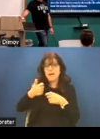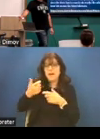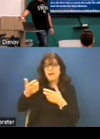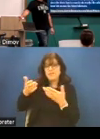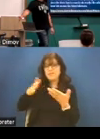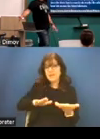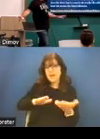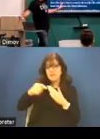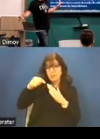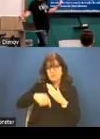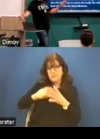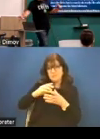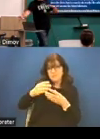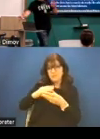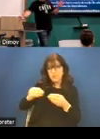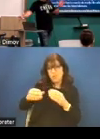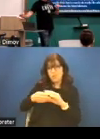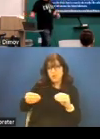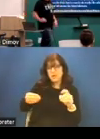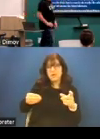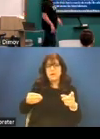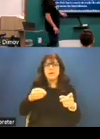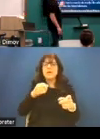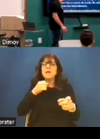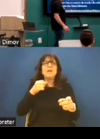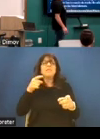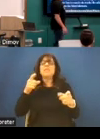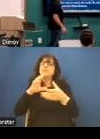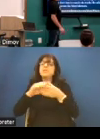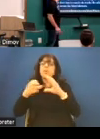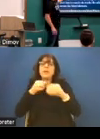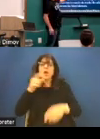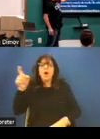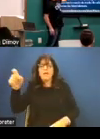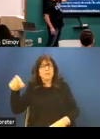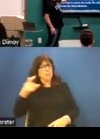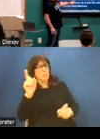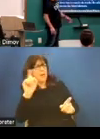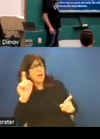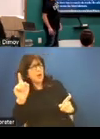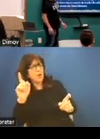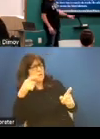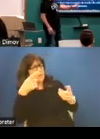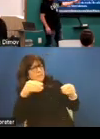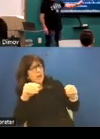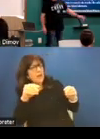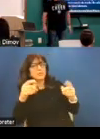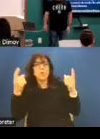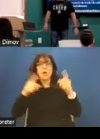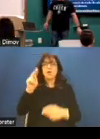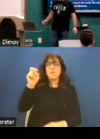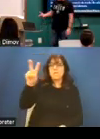tells a deep story, right? This For sale. doesn't have to do that, but it's right here. Baby shoes never worn. In November